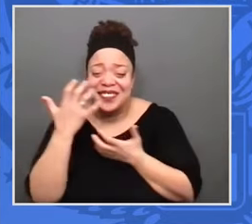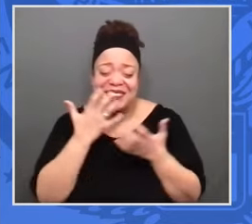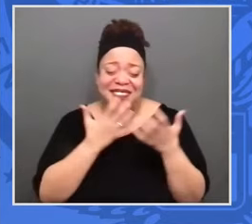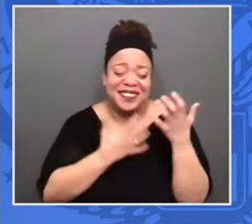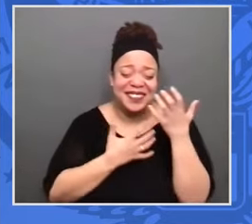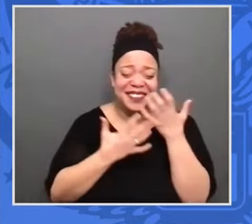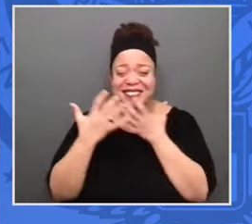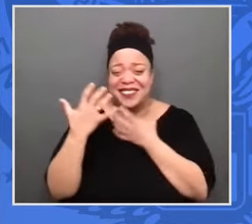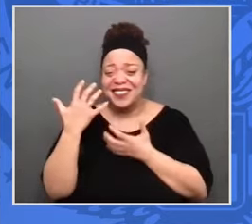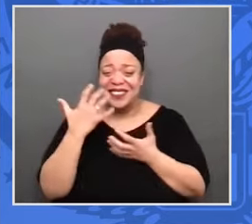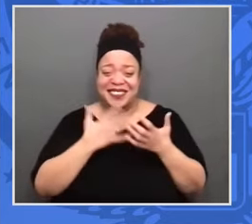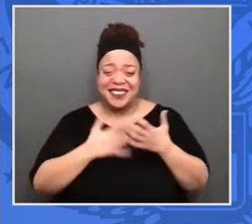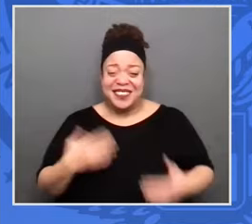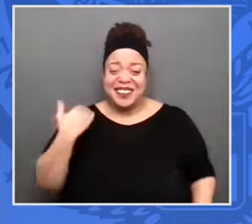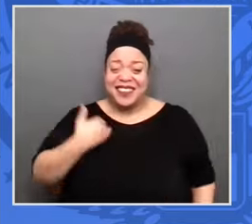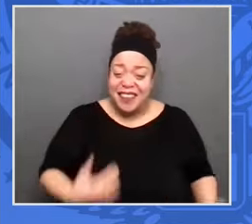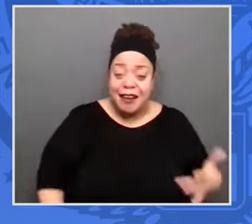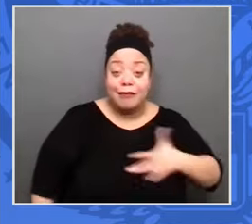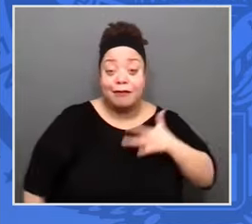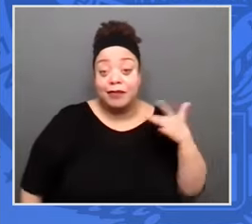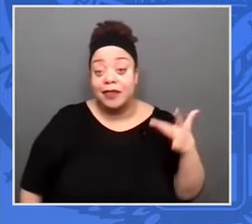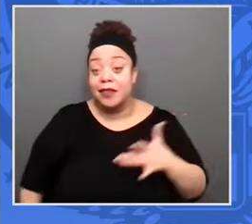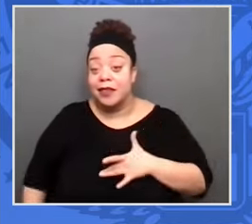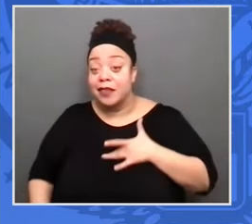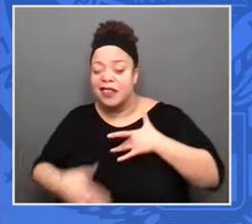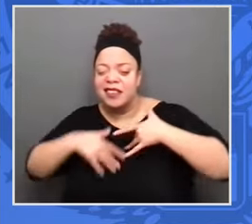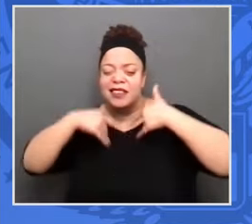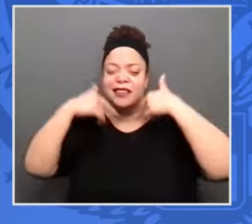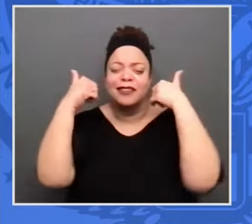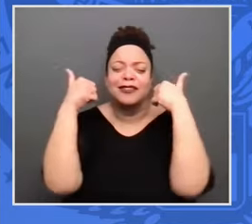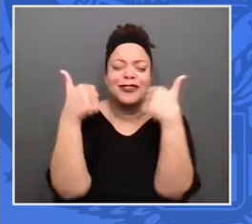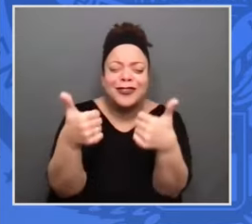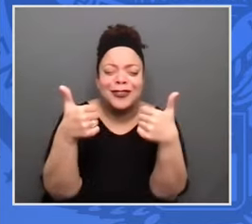And I'm feeling